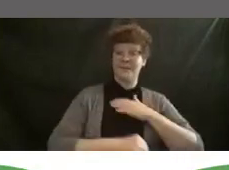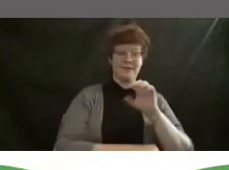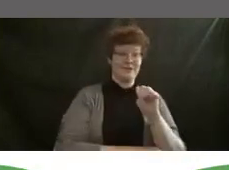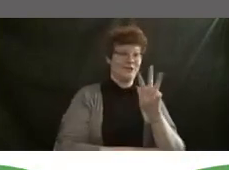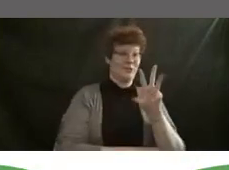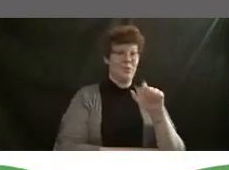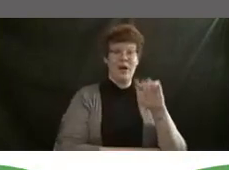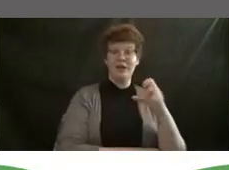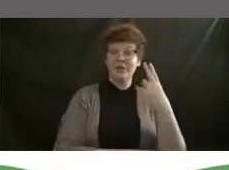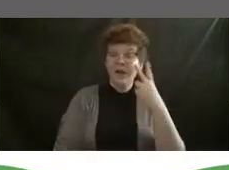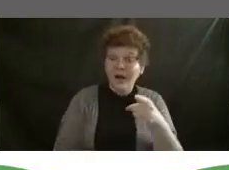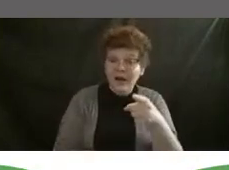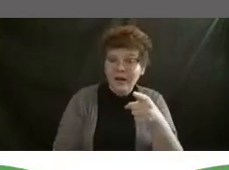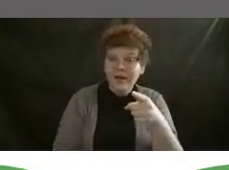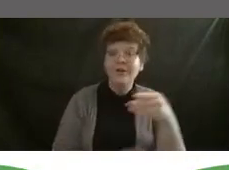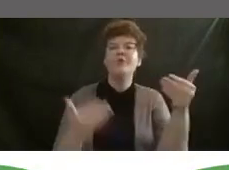new swatch group.